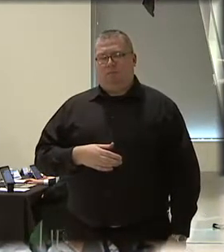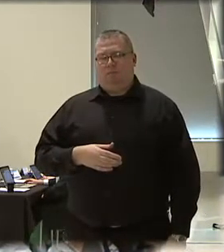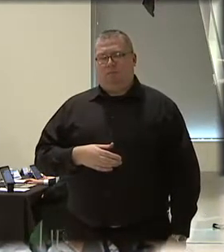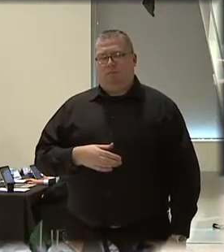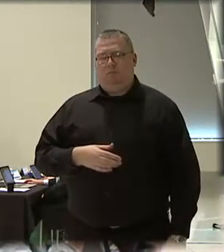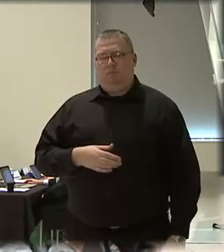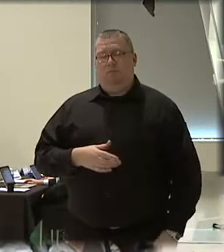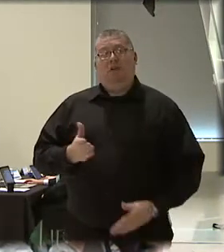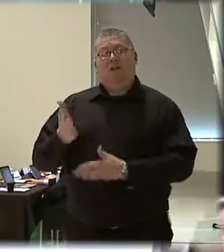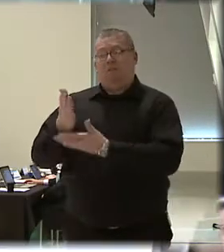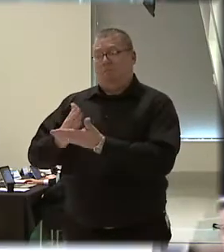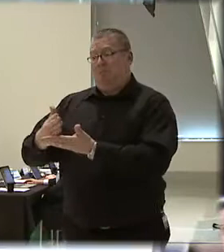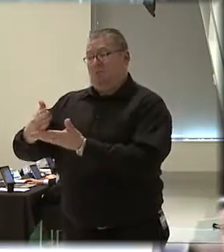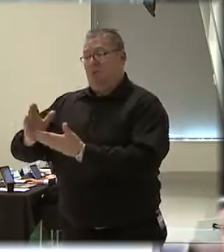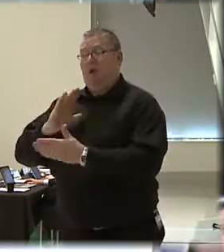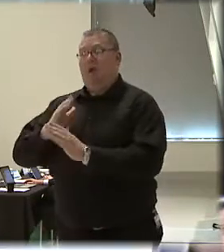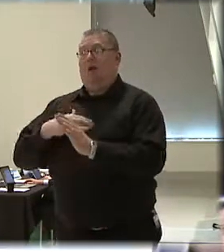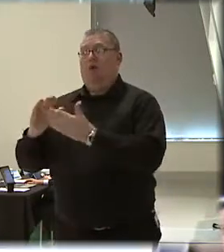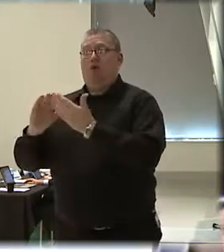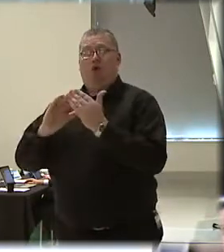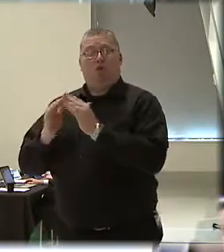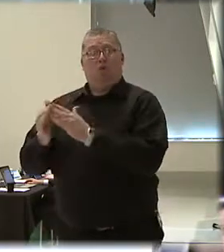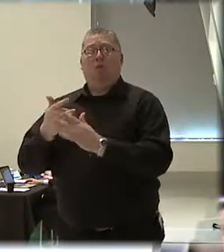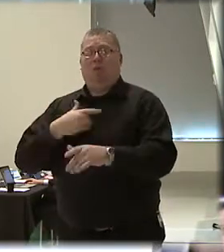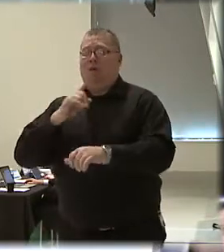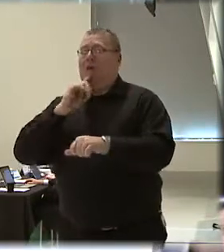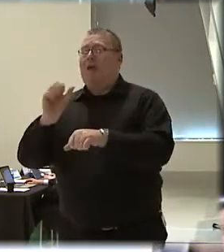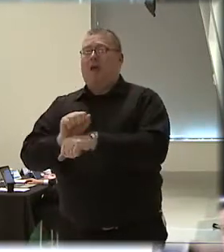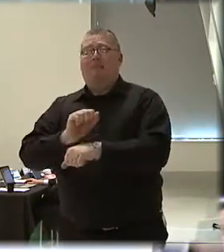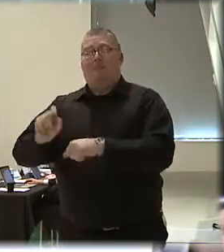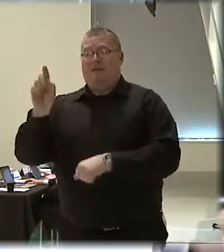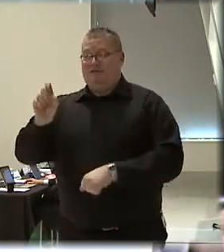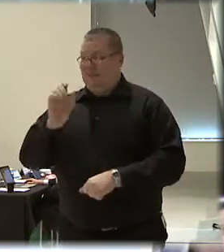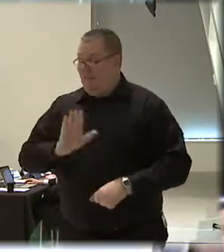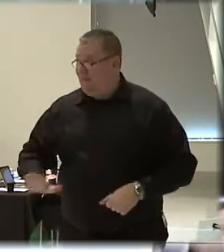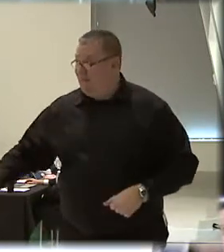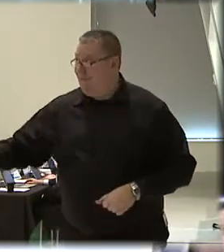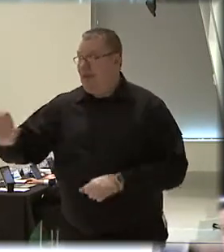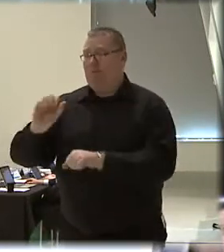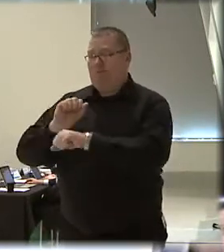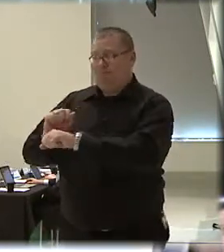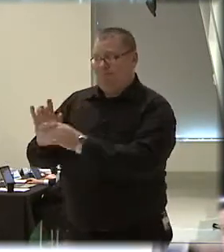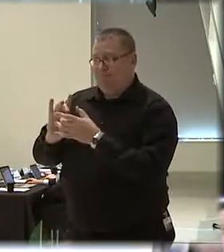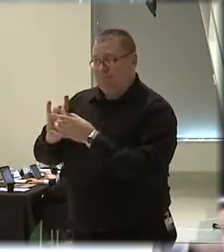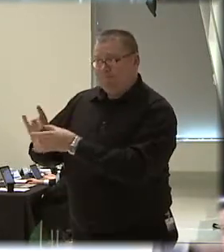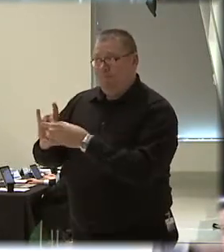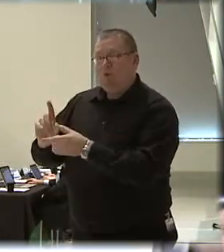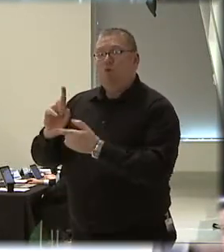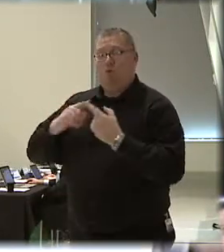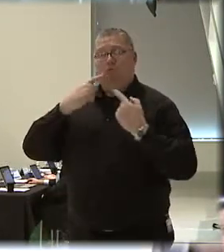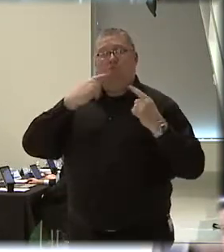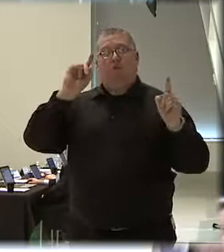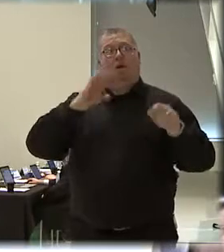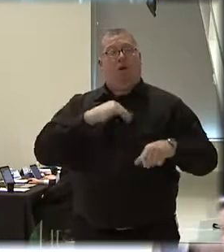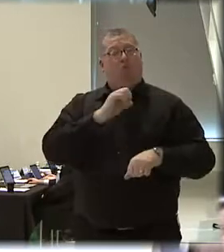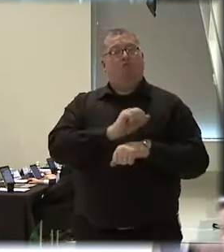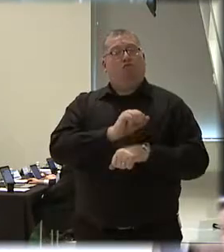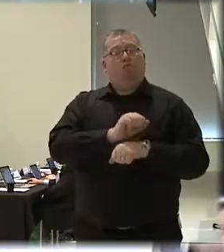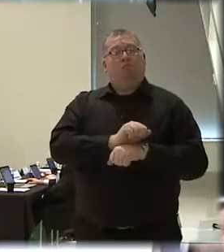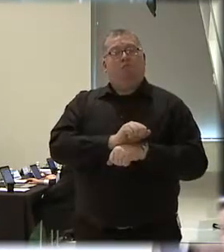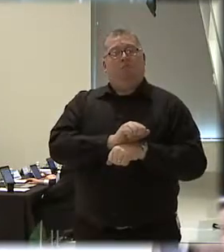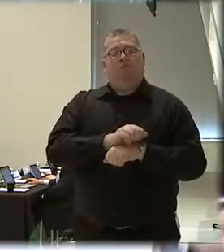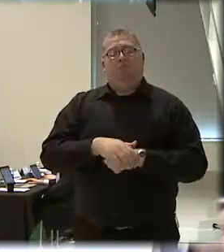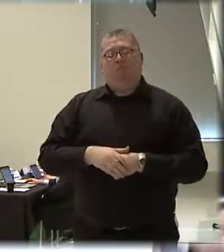of our community that we absolutely need their cooperation in order to do our jobs in an effective